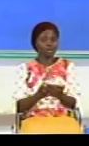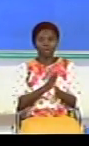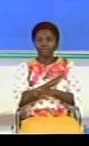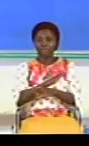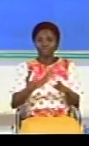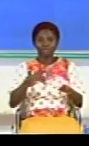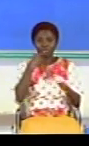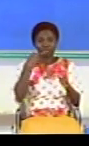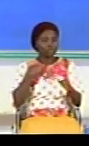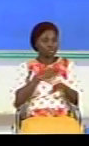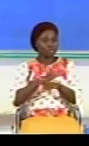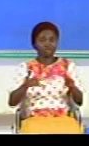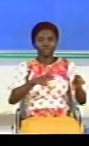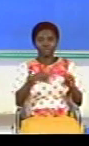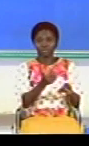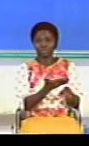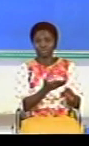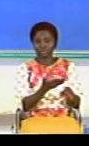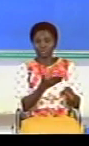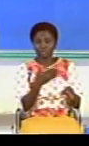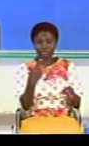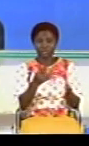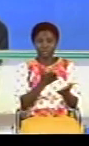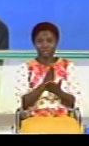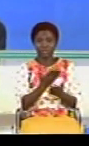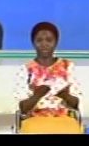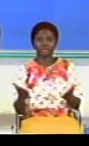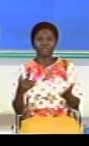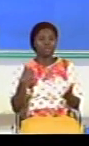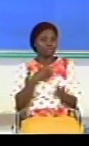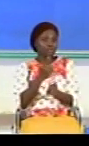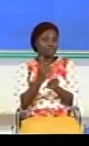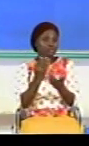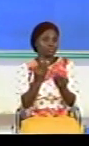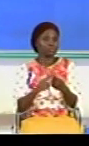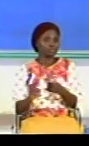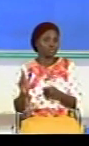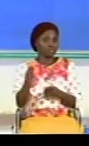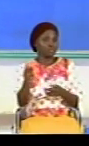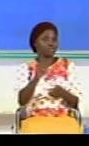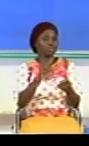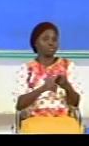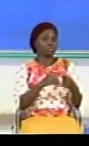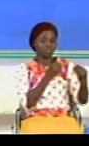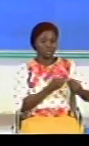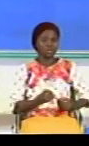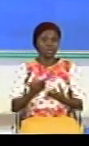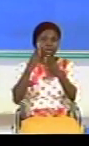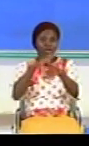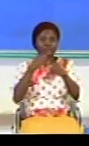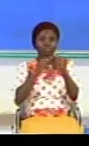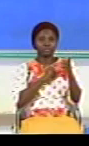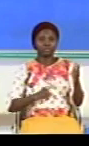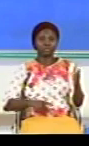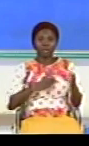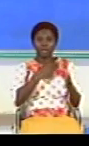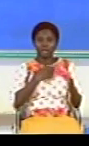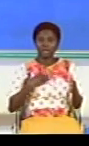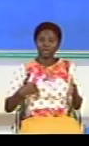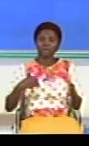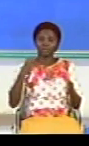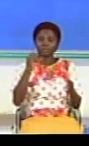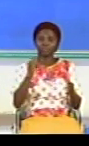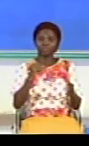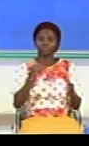to sacrifice this to the Lord. And Samuel said, as the Lord has great delight in burnt